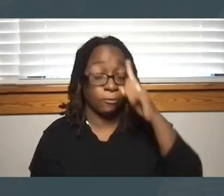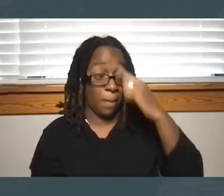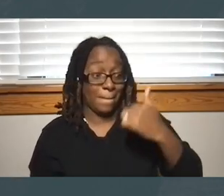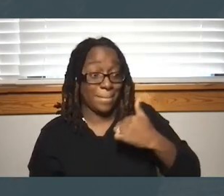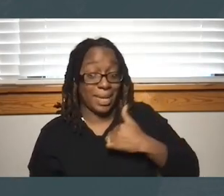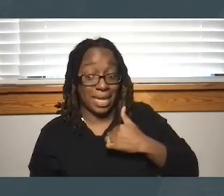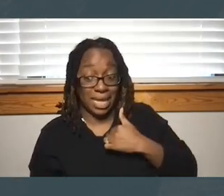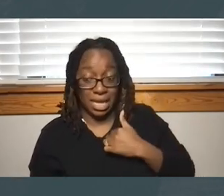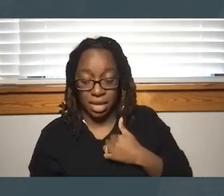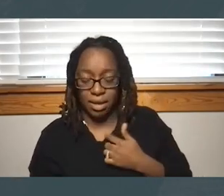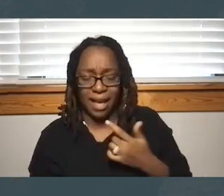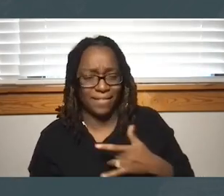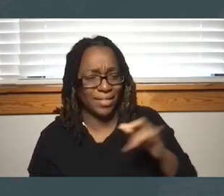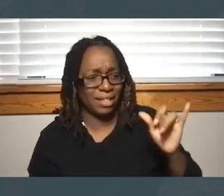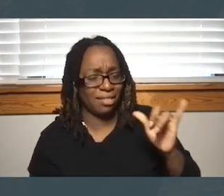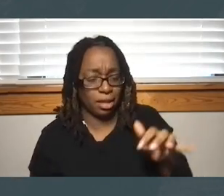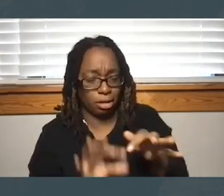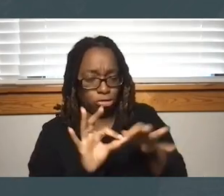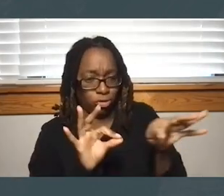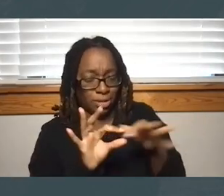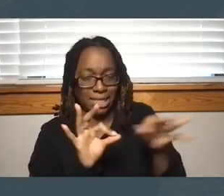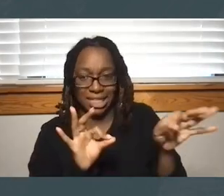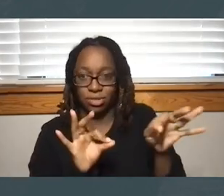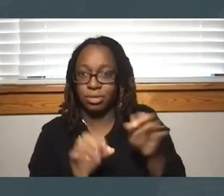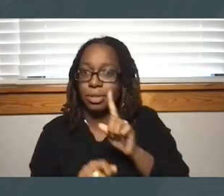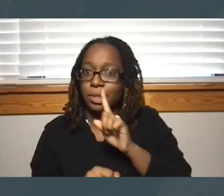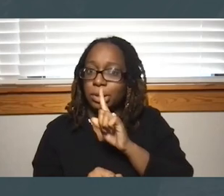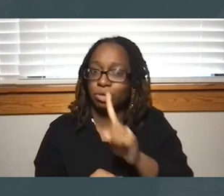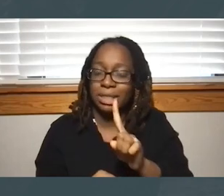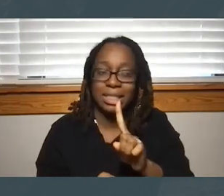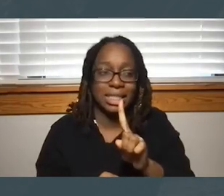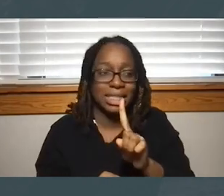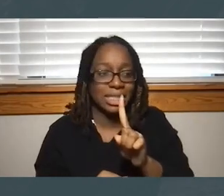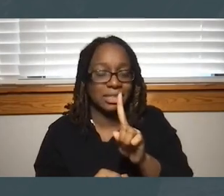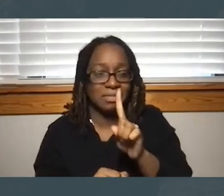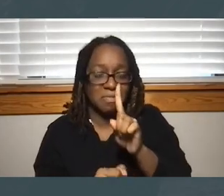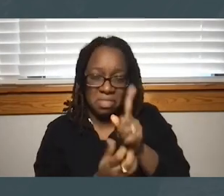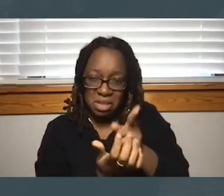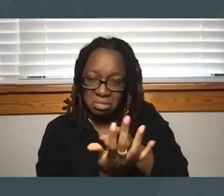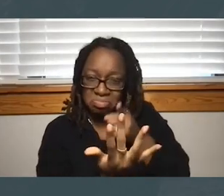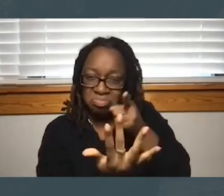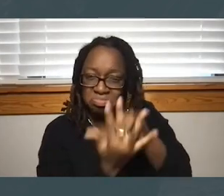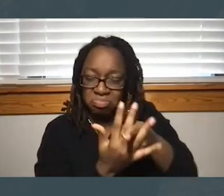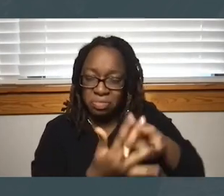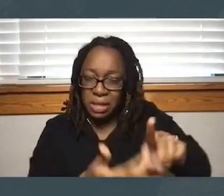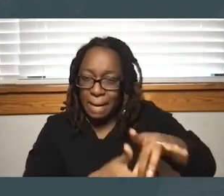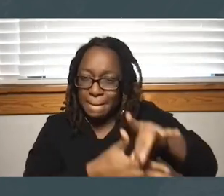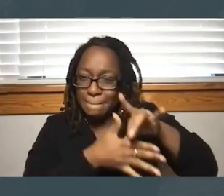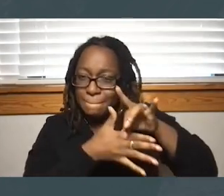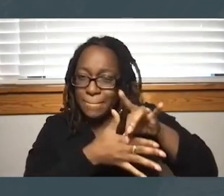translation was at the center of these preoccupations, but over the years and decades,